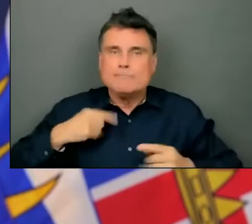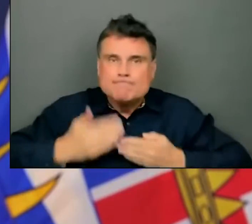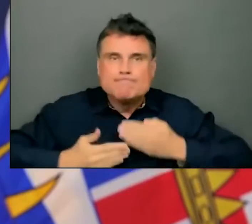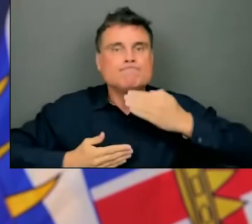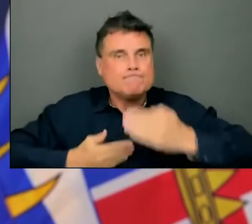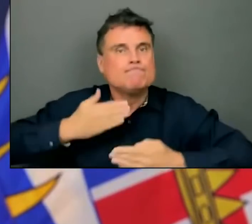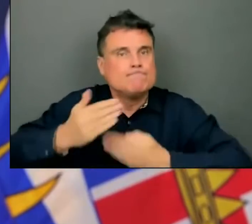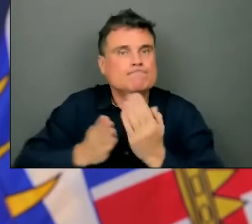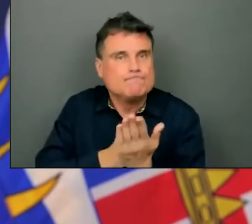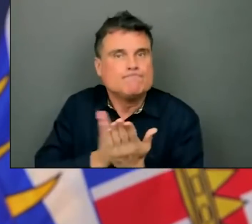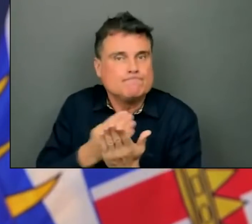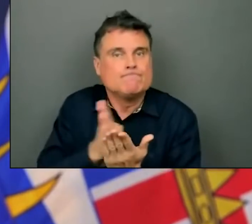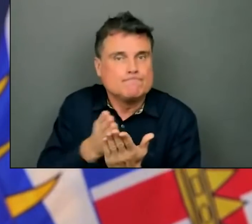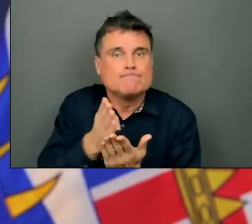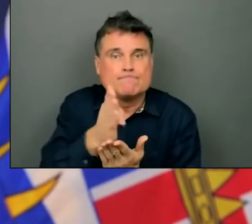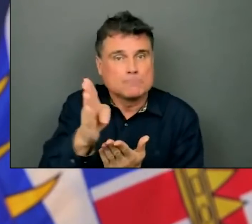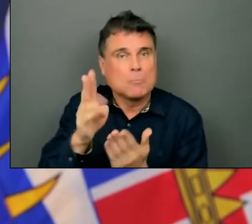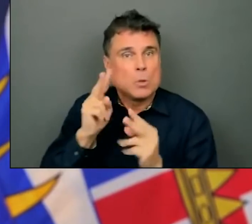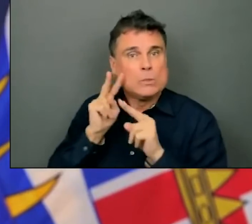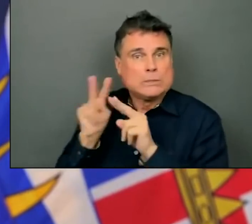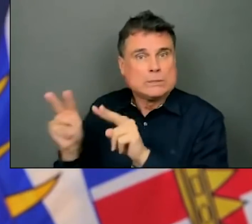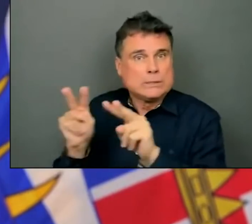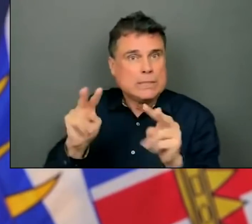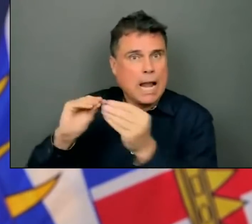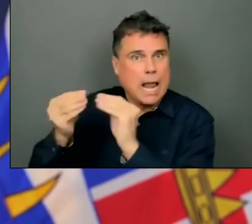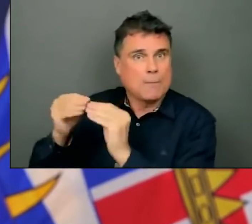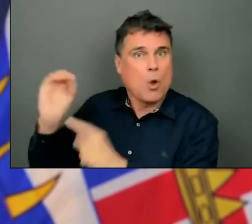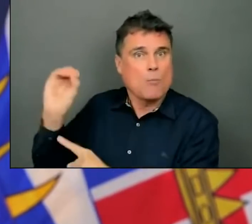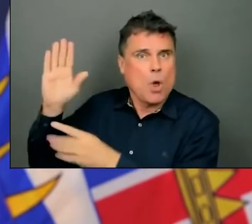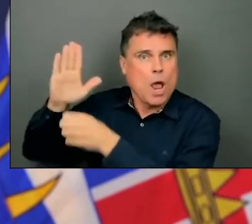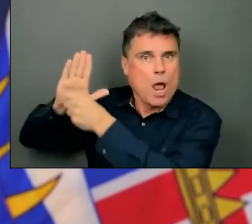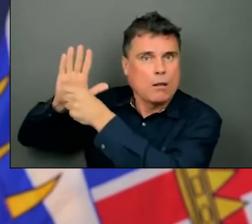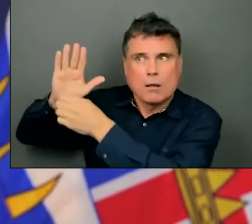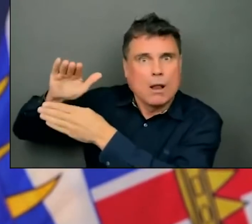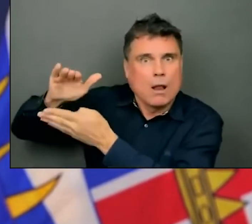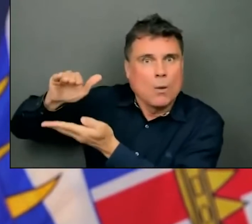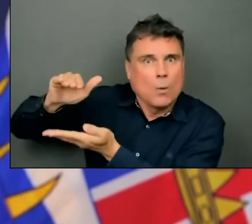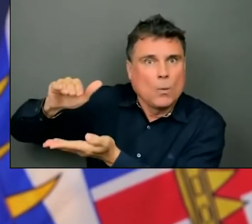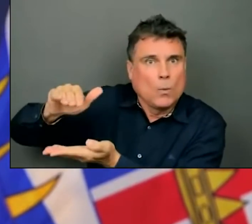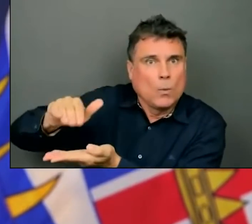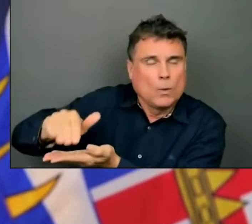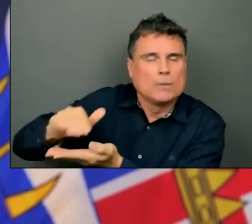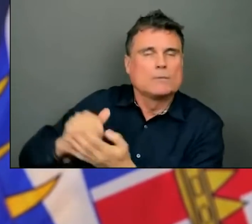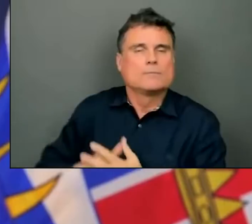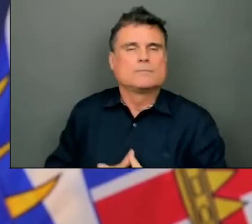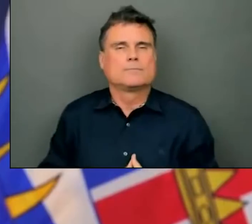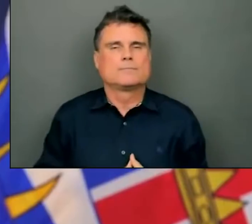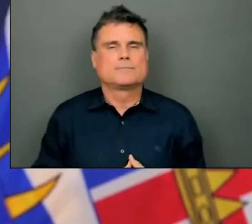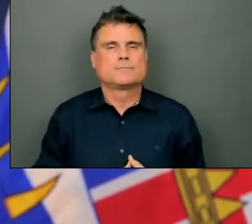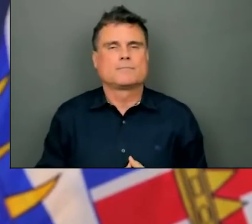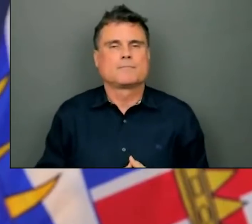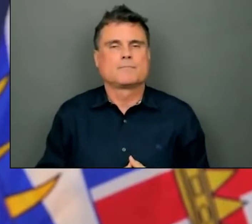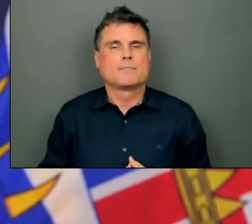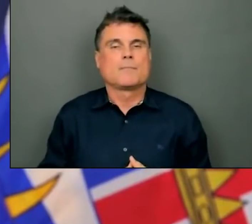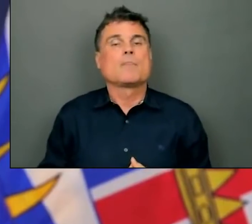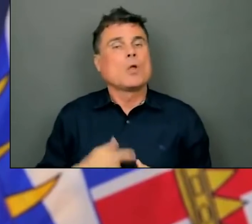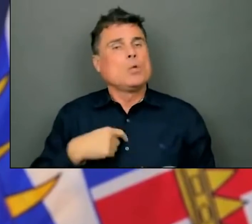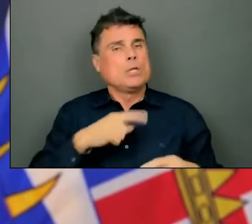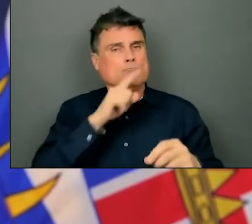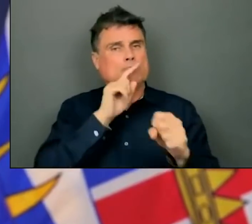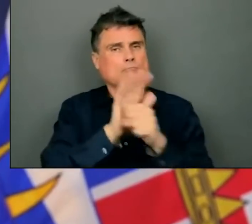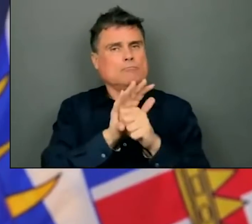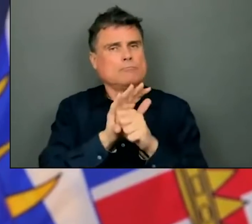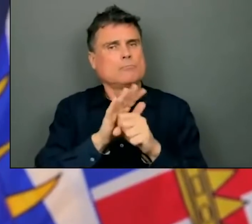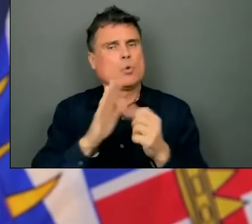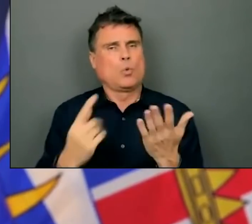this steady decline, and these are positive and encouraging trends. And as you know, we have committed to reviewing things in